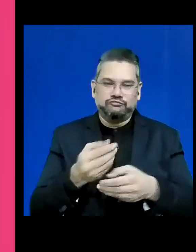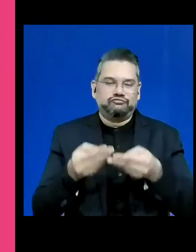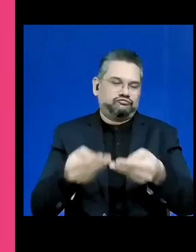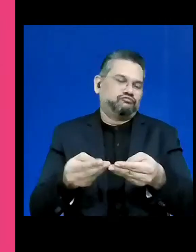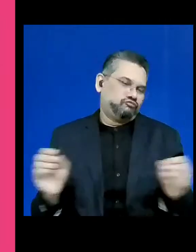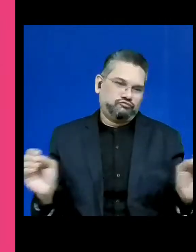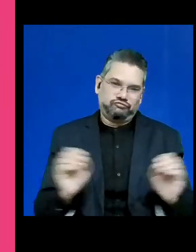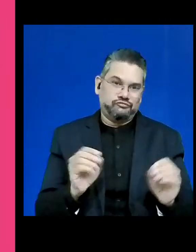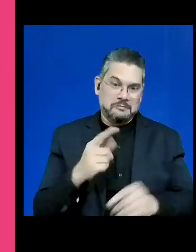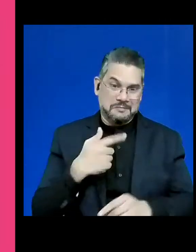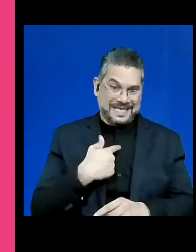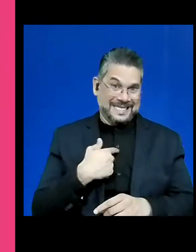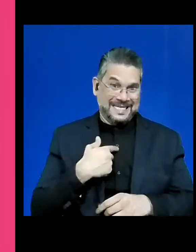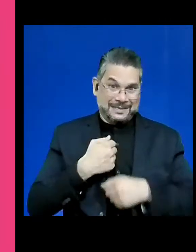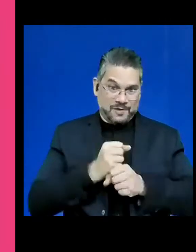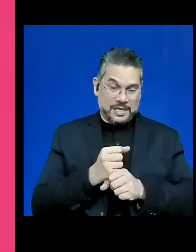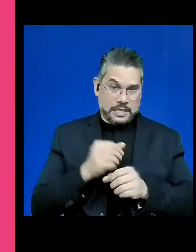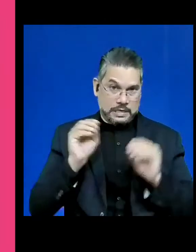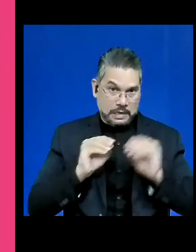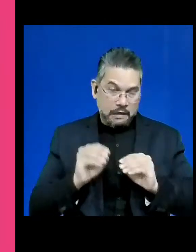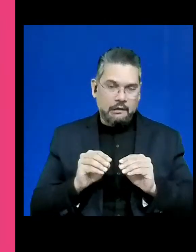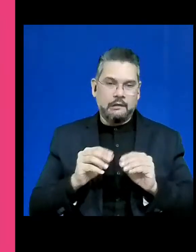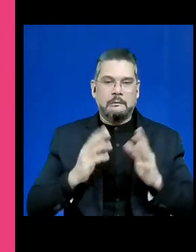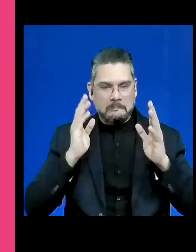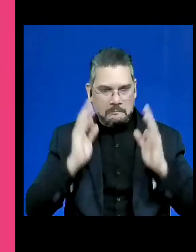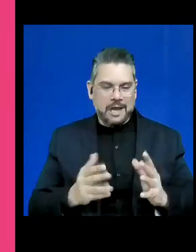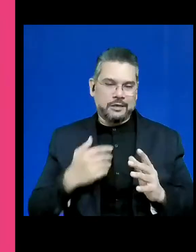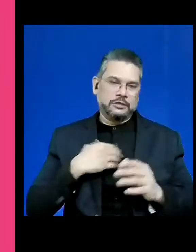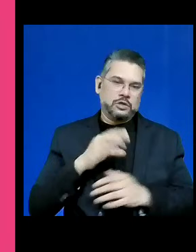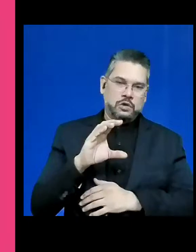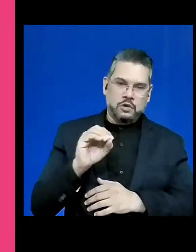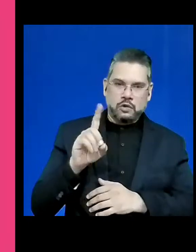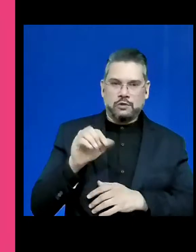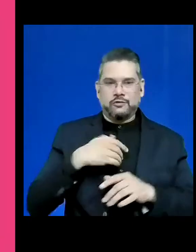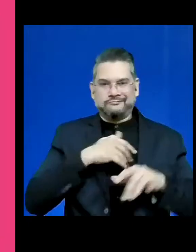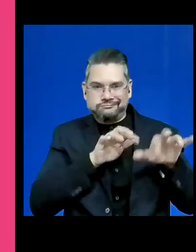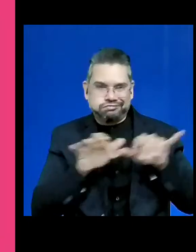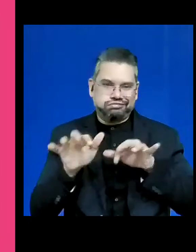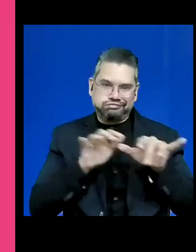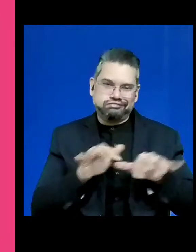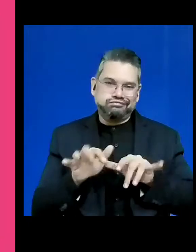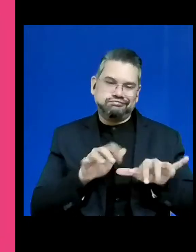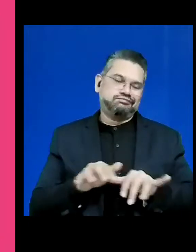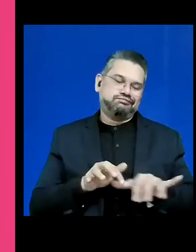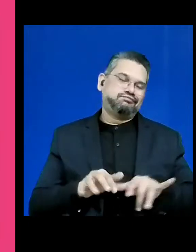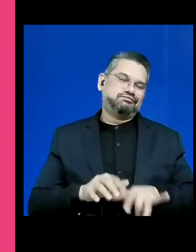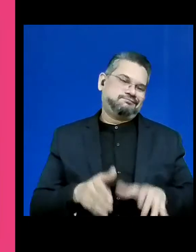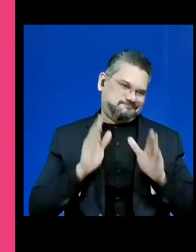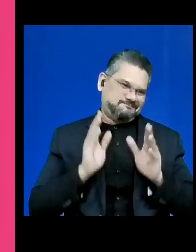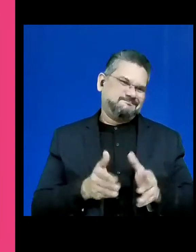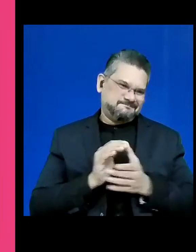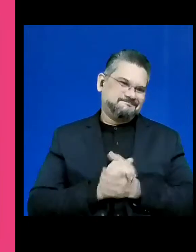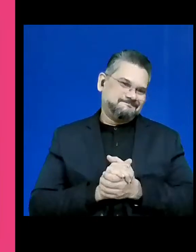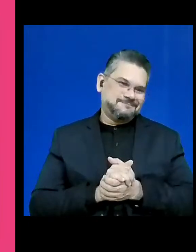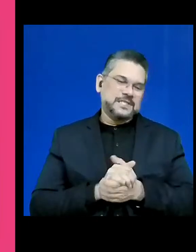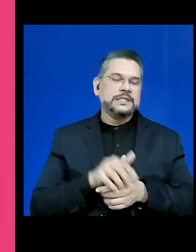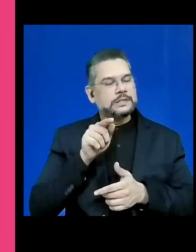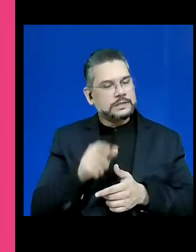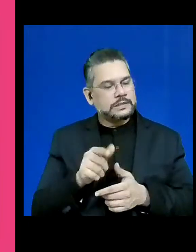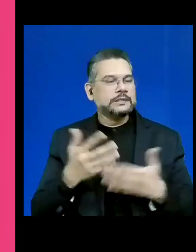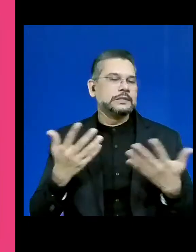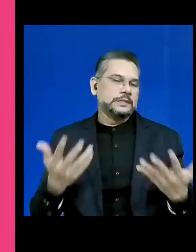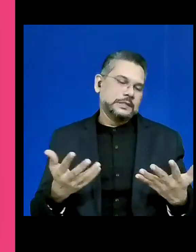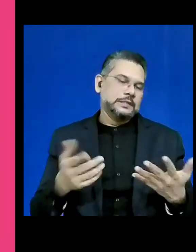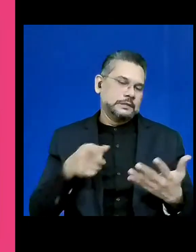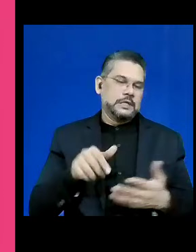a developer, you're going to have to actually code that all by hand. And so that's another reason not to use